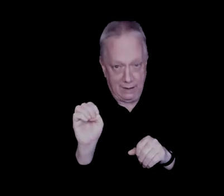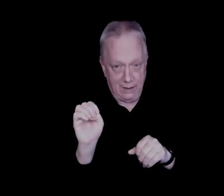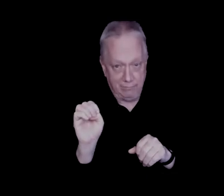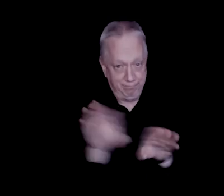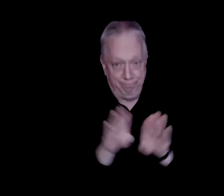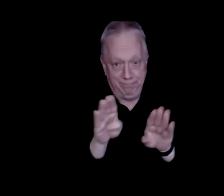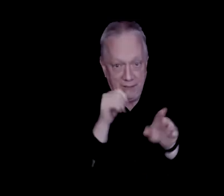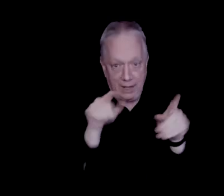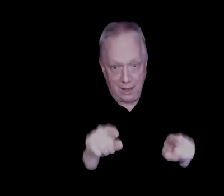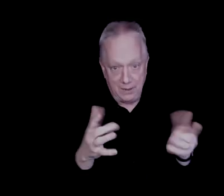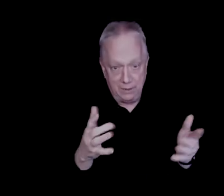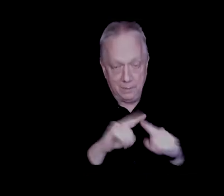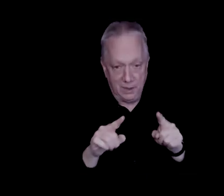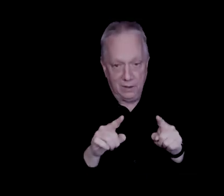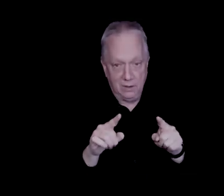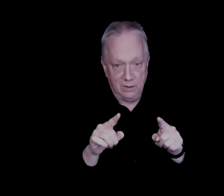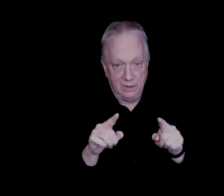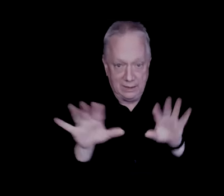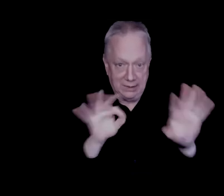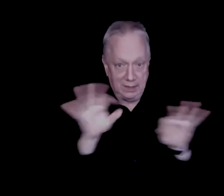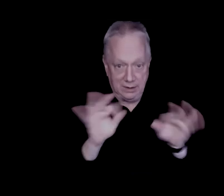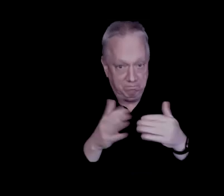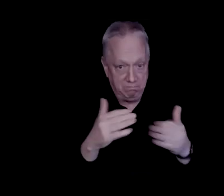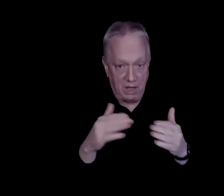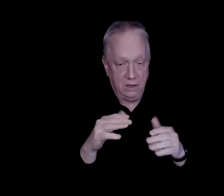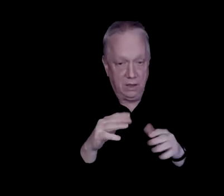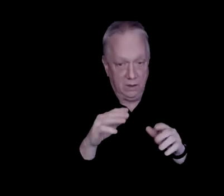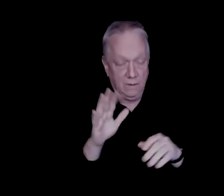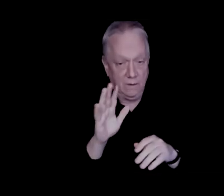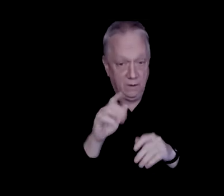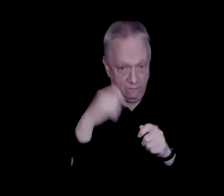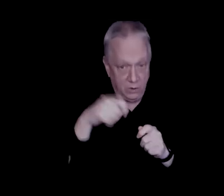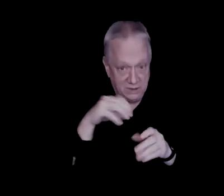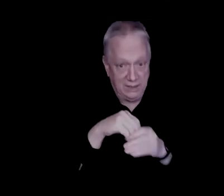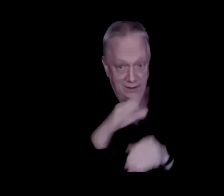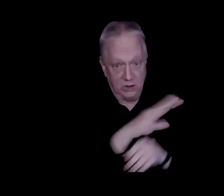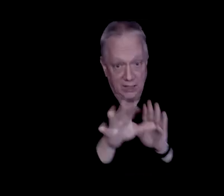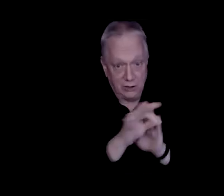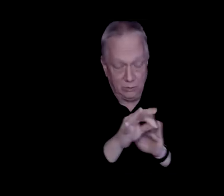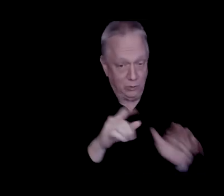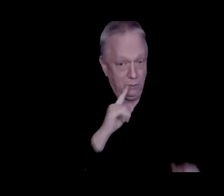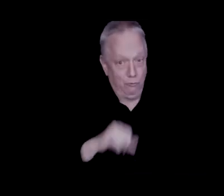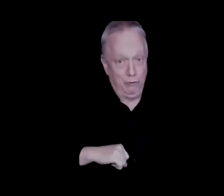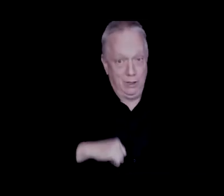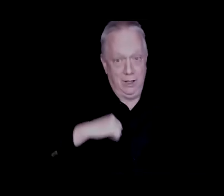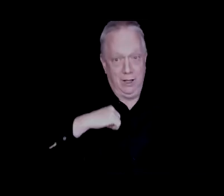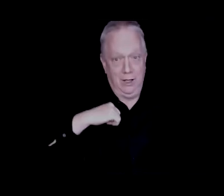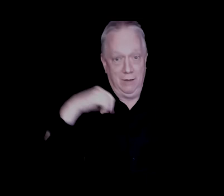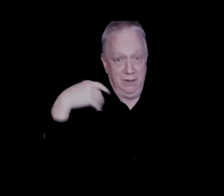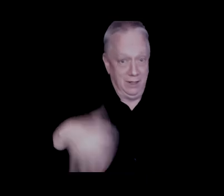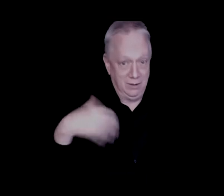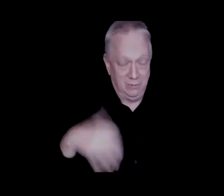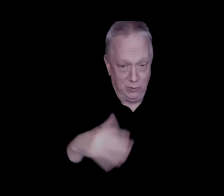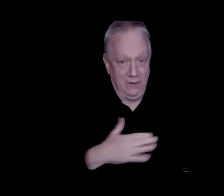didn't happen, but they did a selection and the film was in the selection, and we were very, very proud of that. very happy for